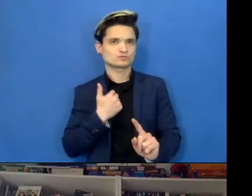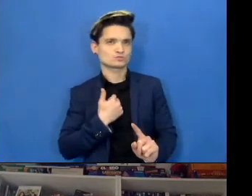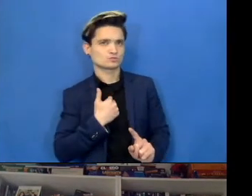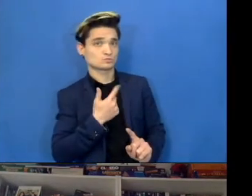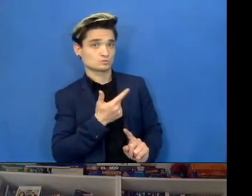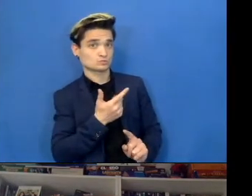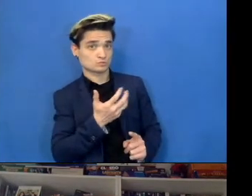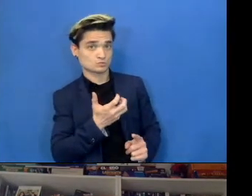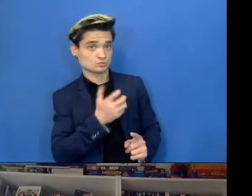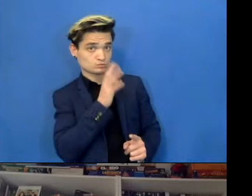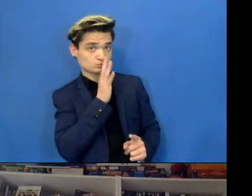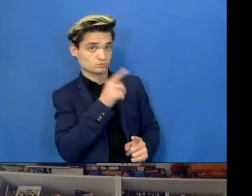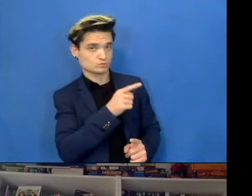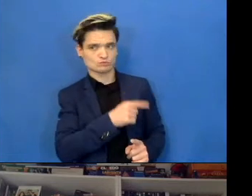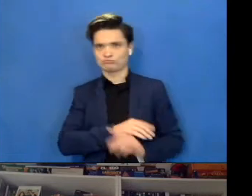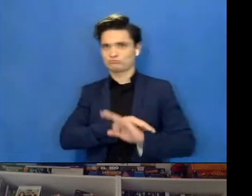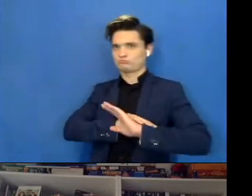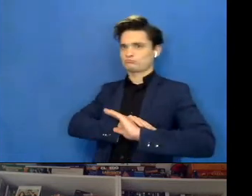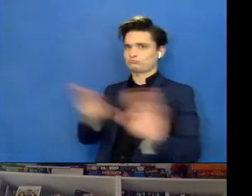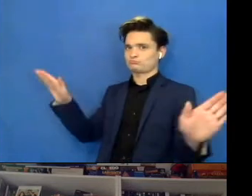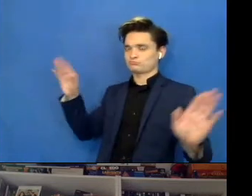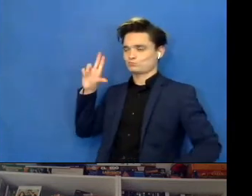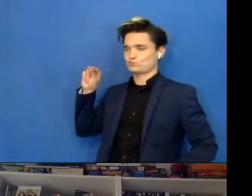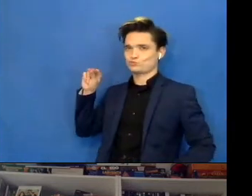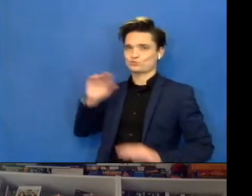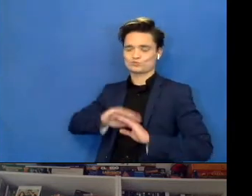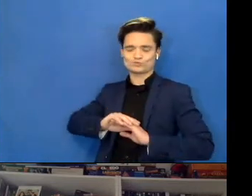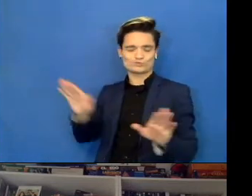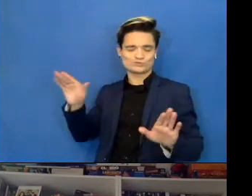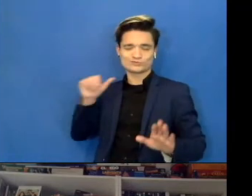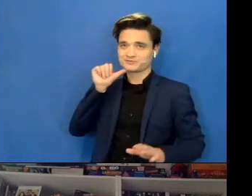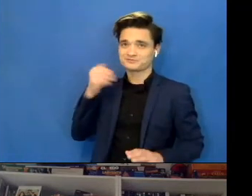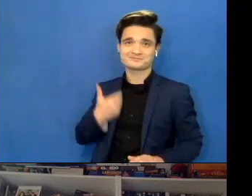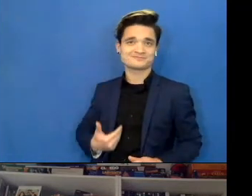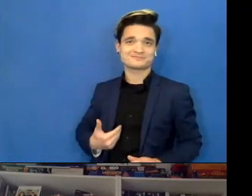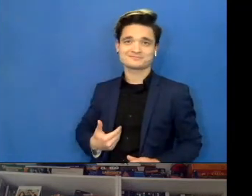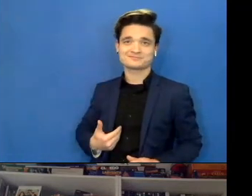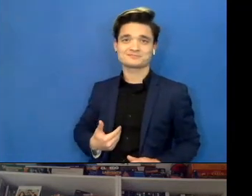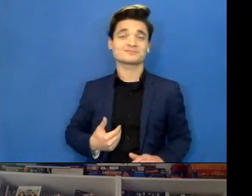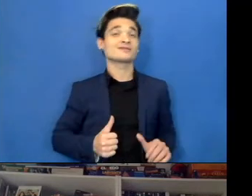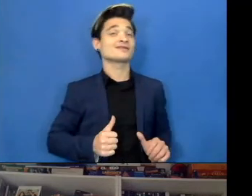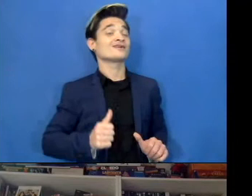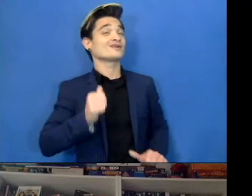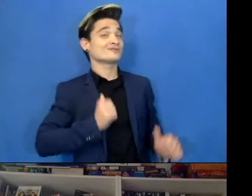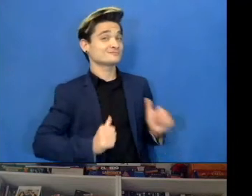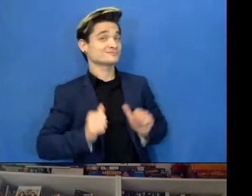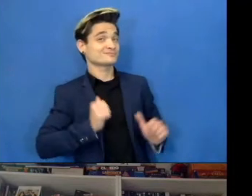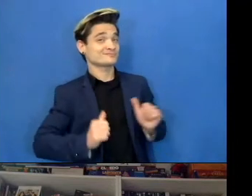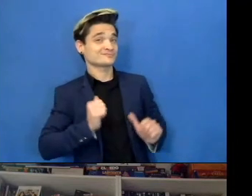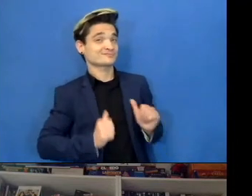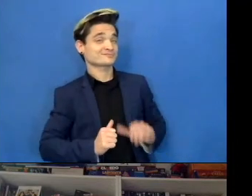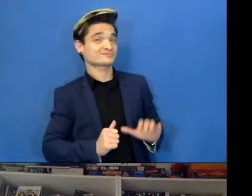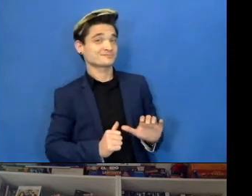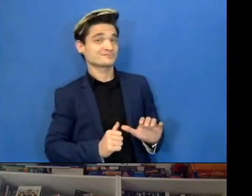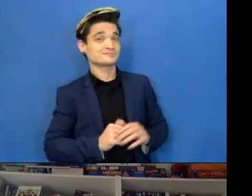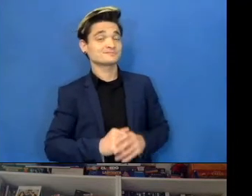on. So I'm going to be speaking in theatrical terms. So if we've got, for example, a scenario where we've got a director, we've got actors,